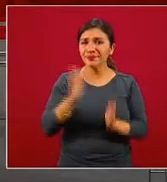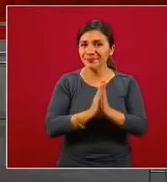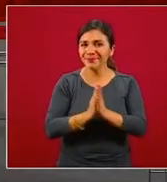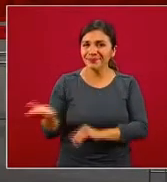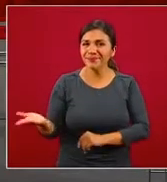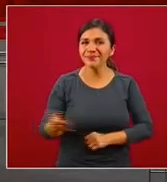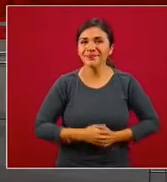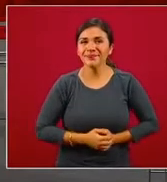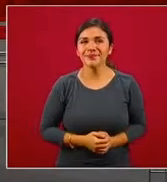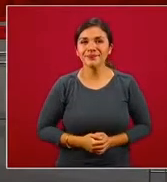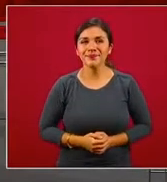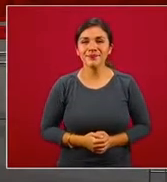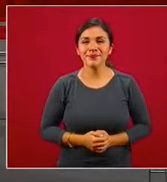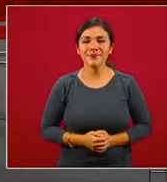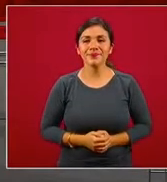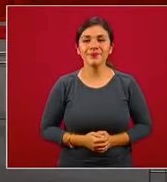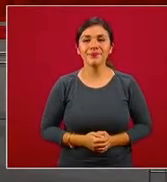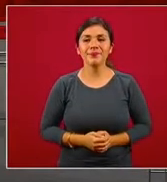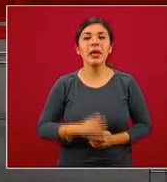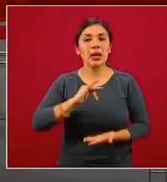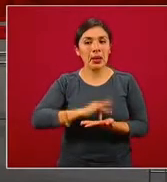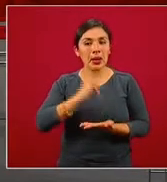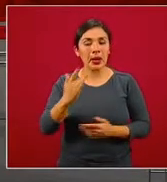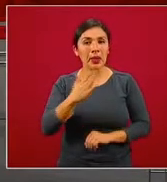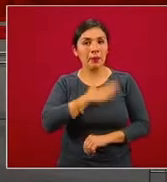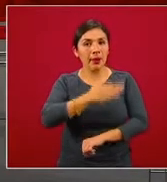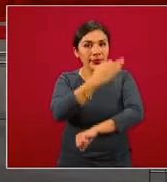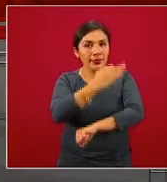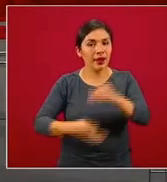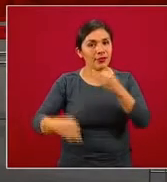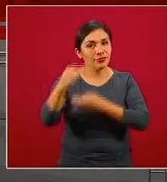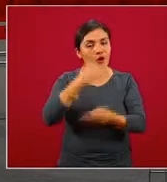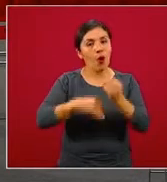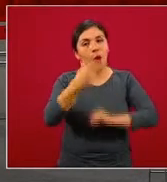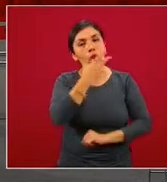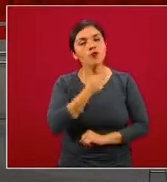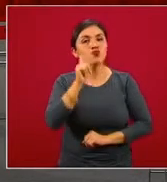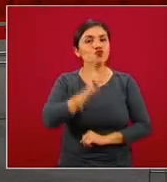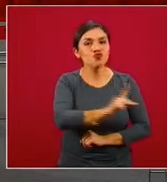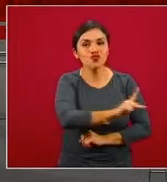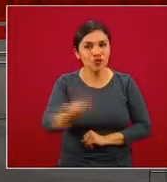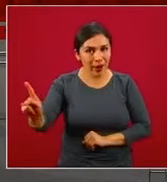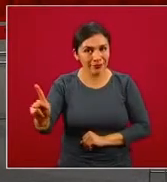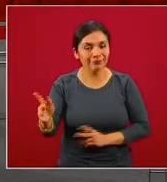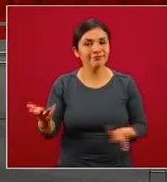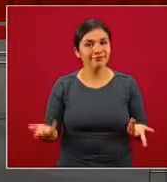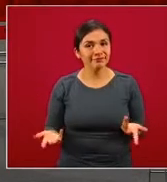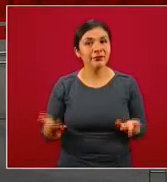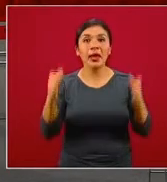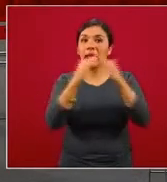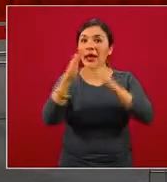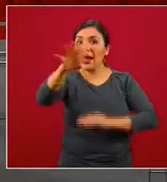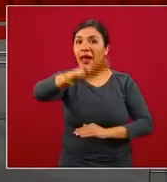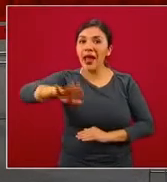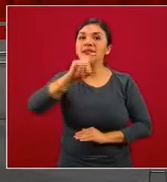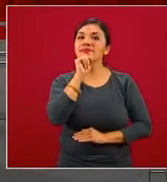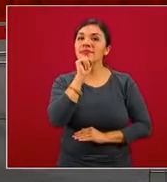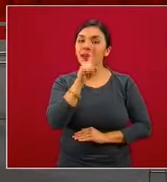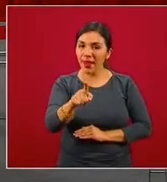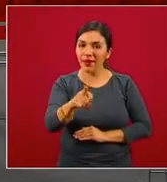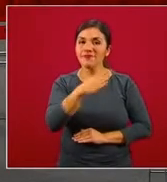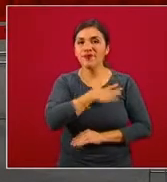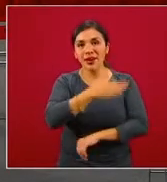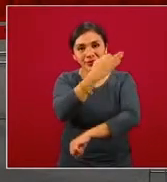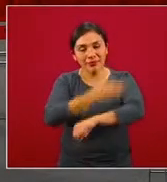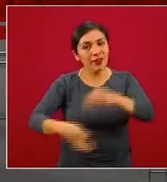Muchas Thank you. gracias, Thank you, subsecretario. Muy buenas Deputy tardes a Secretary. todas y Good todos, sobre evening todo to everyone. Above en all, to casa, those of you at home, todas y